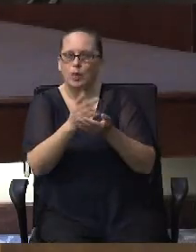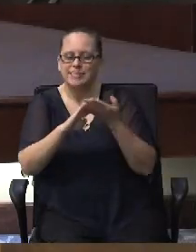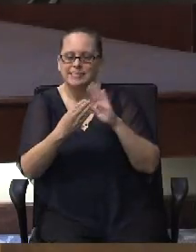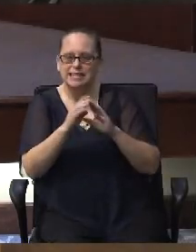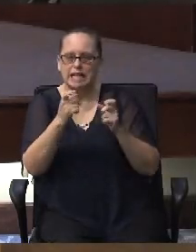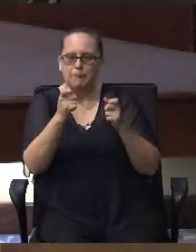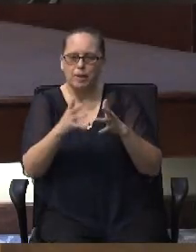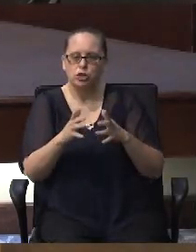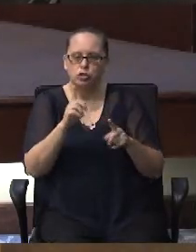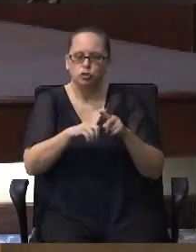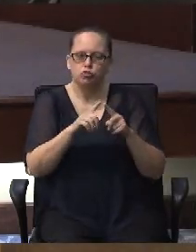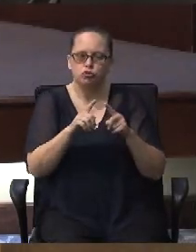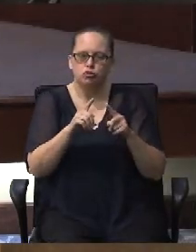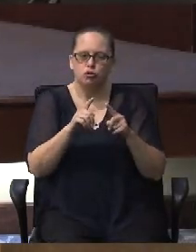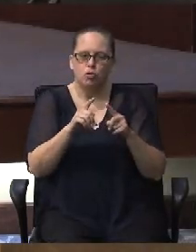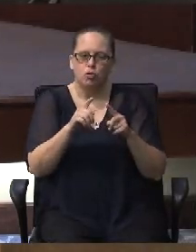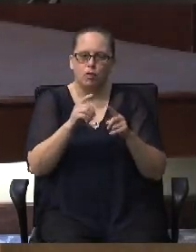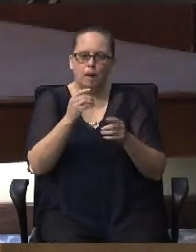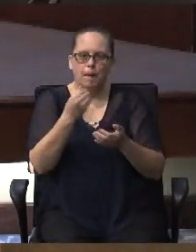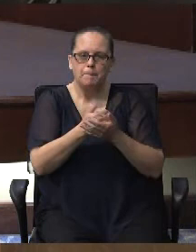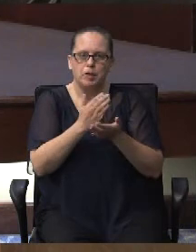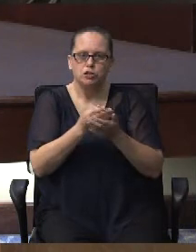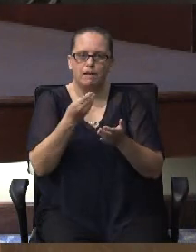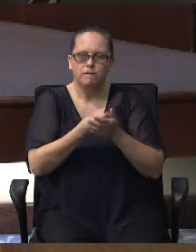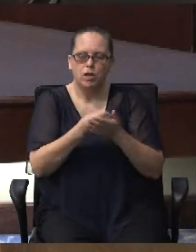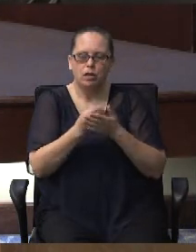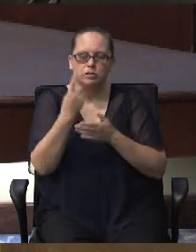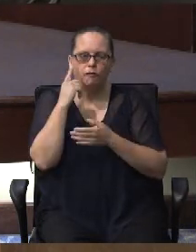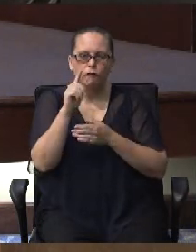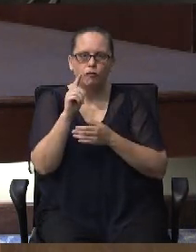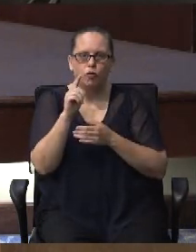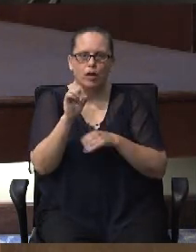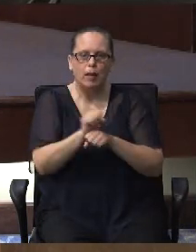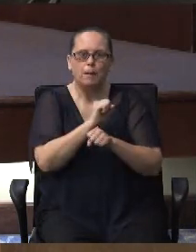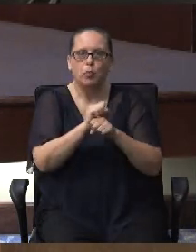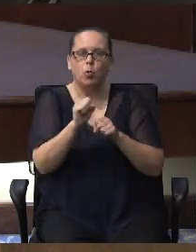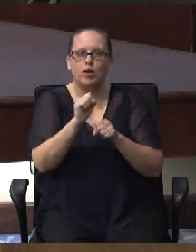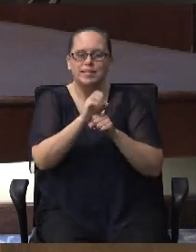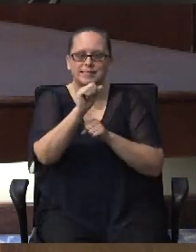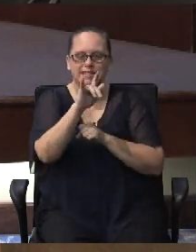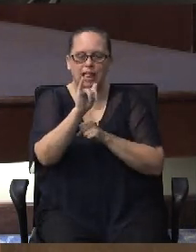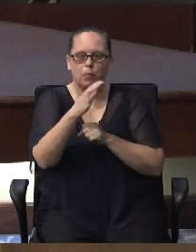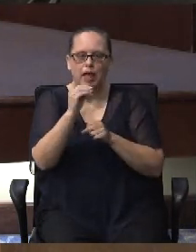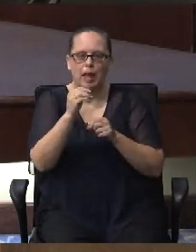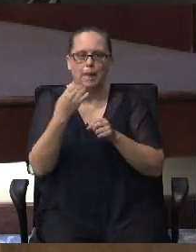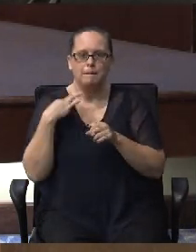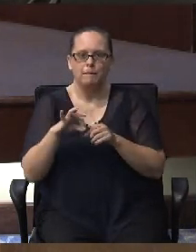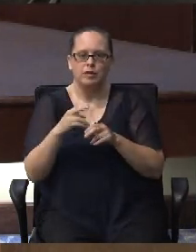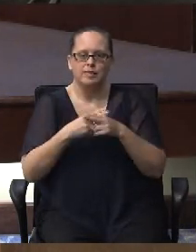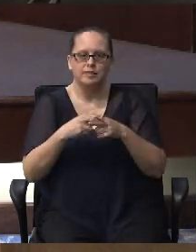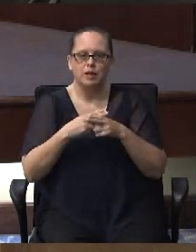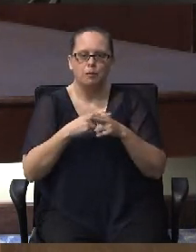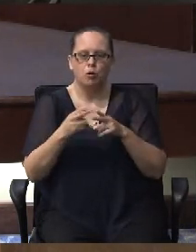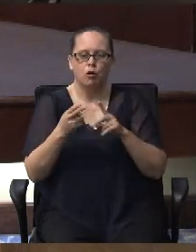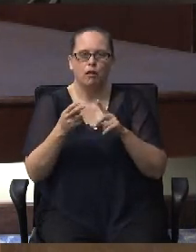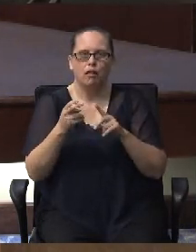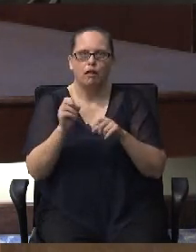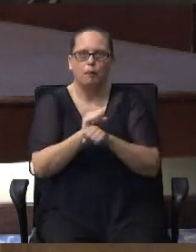to expend budgeted funds for employee salaries and benefits, temporary employment and recruitment